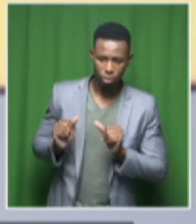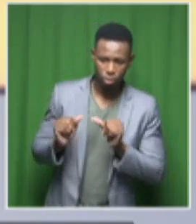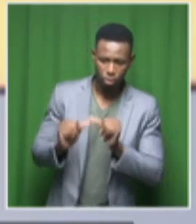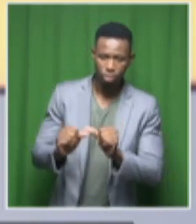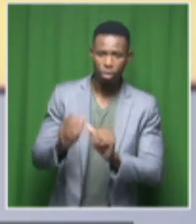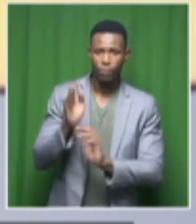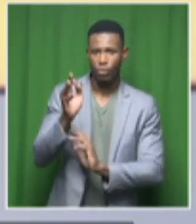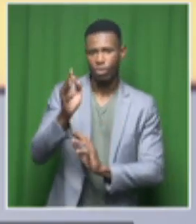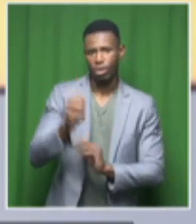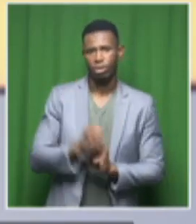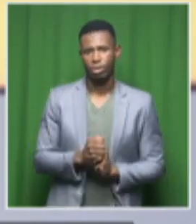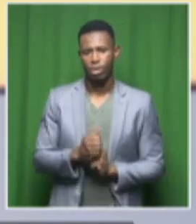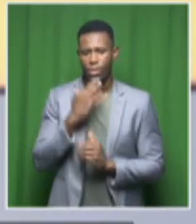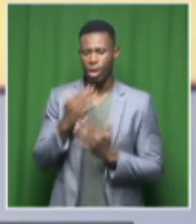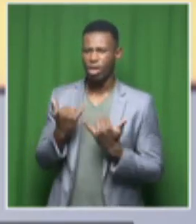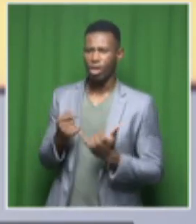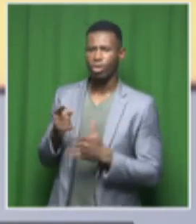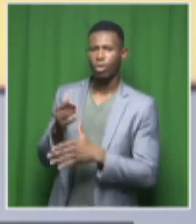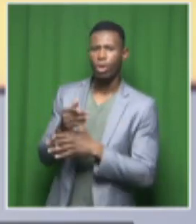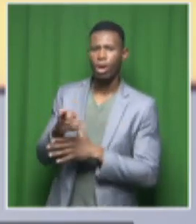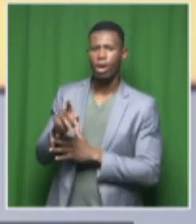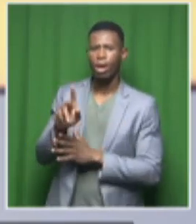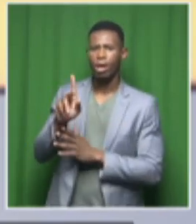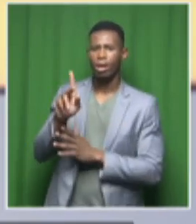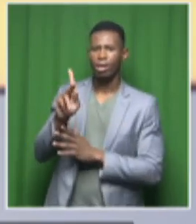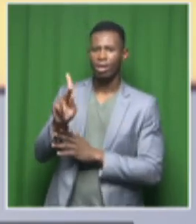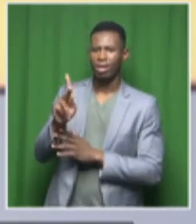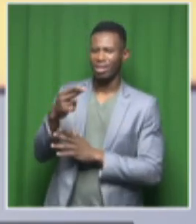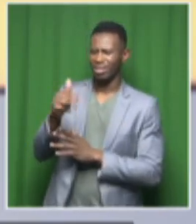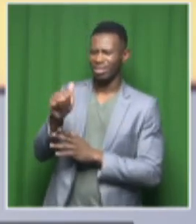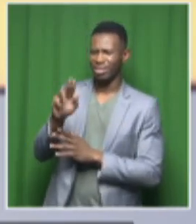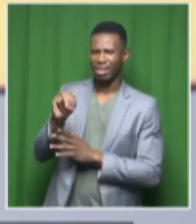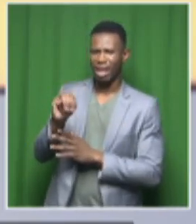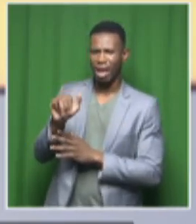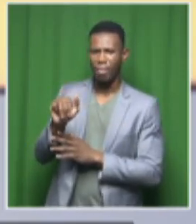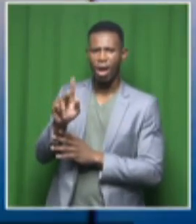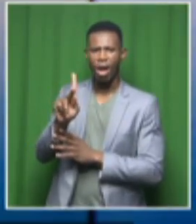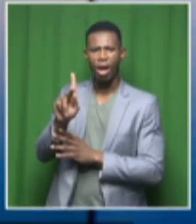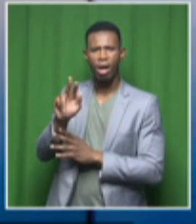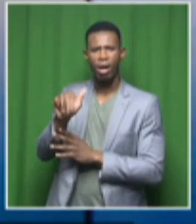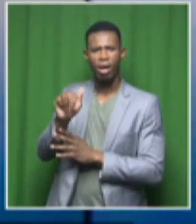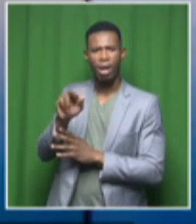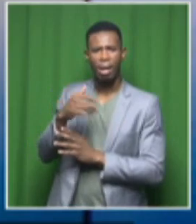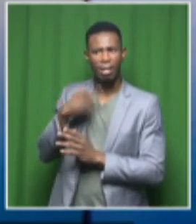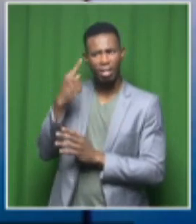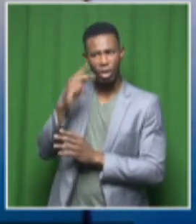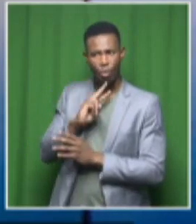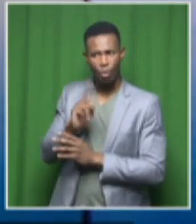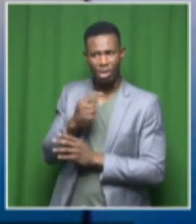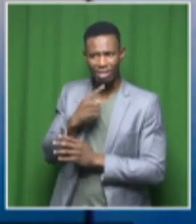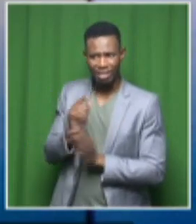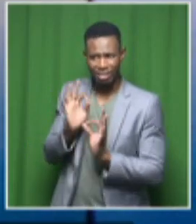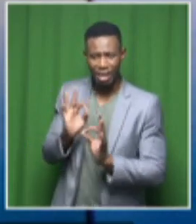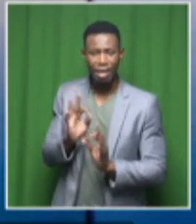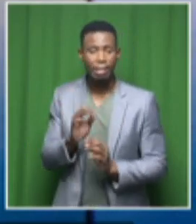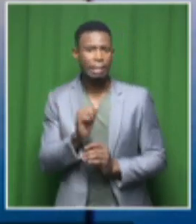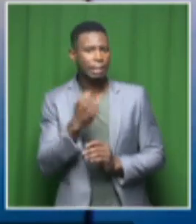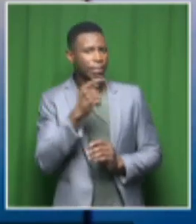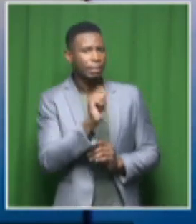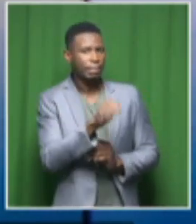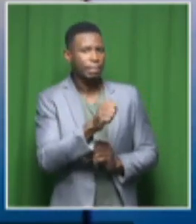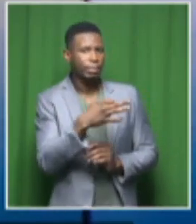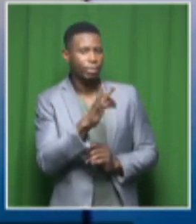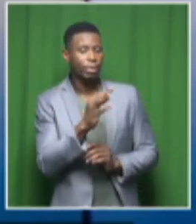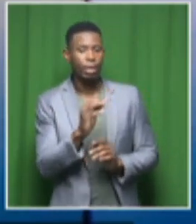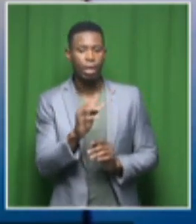work, Mkpese Karma, what's that about? I hope I've pronounced it correctly. Yeah, I think you're close. What's the correct